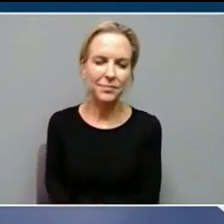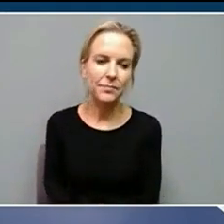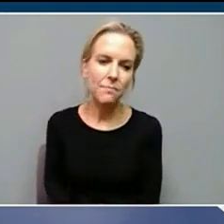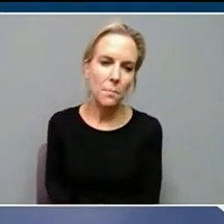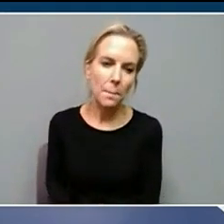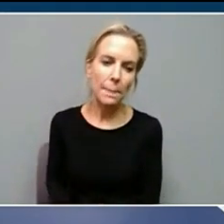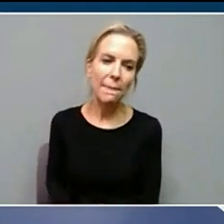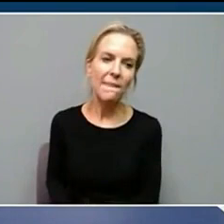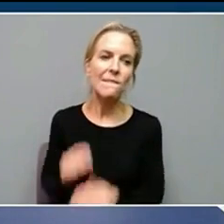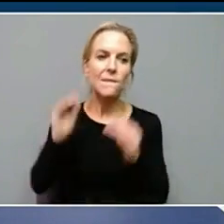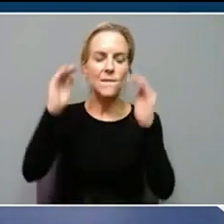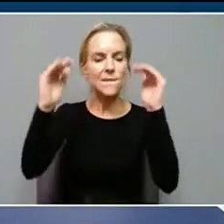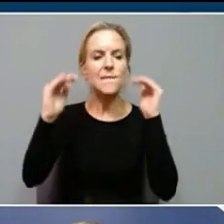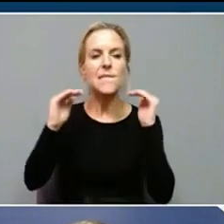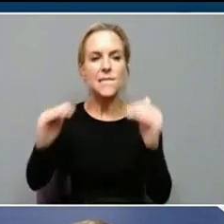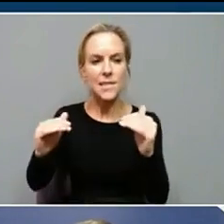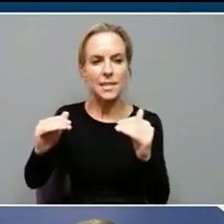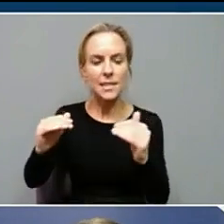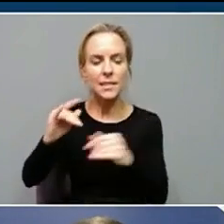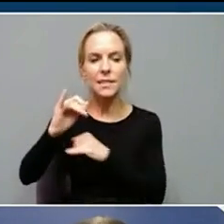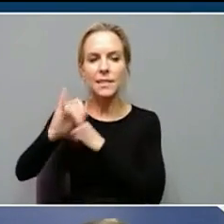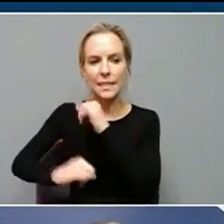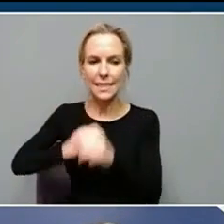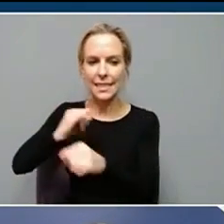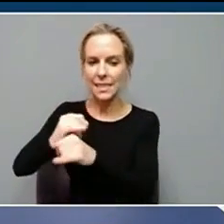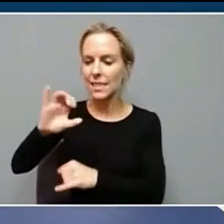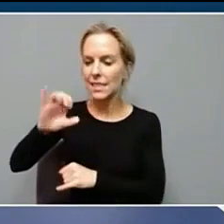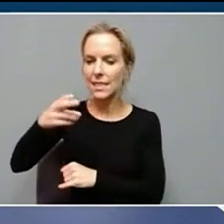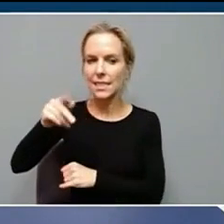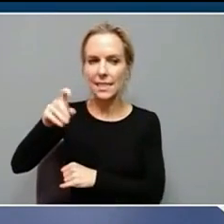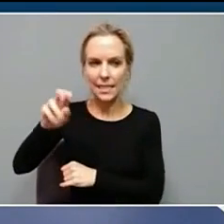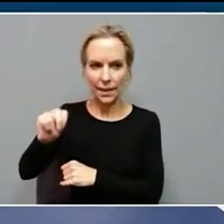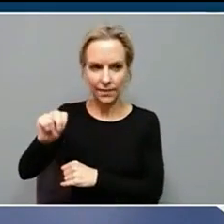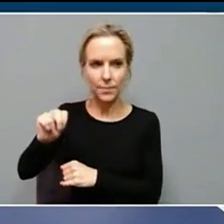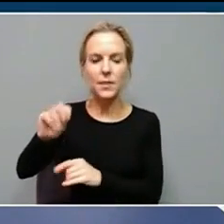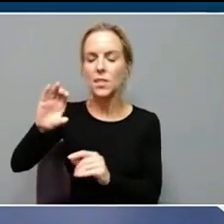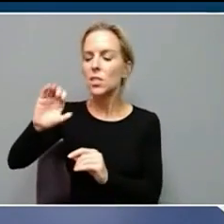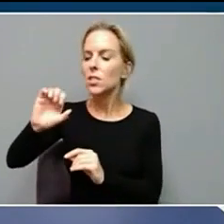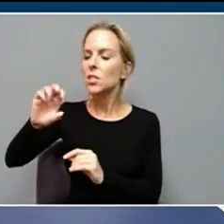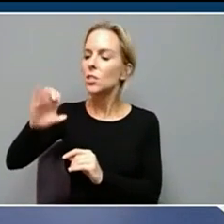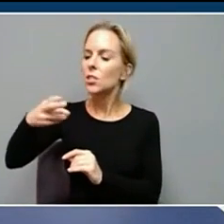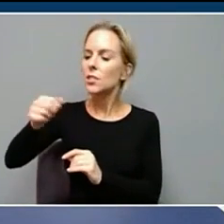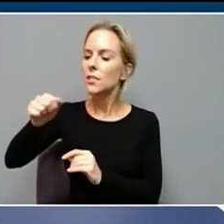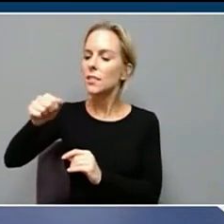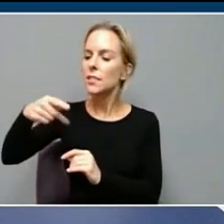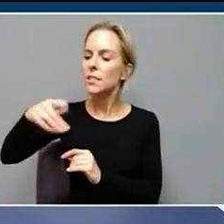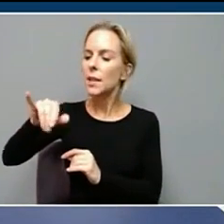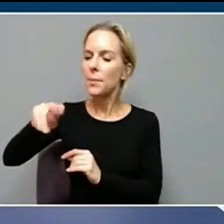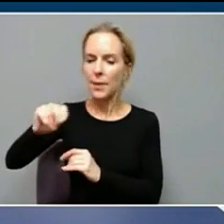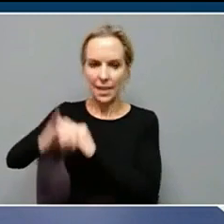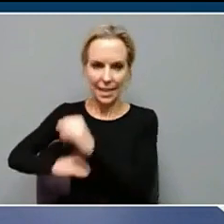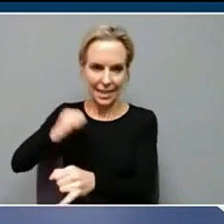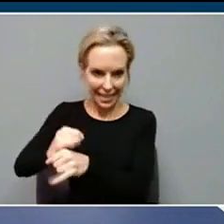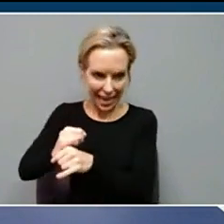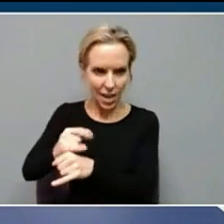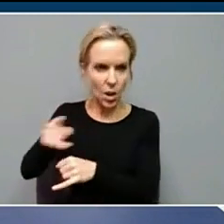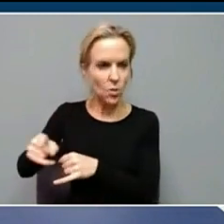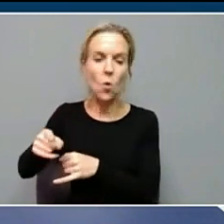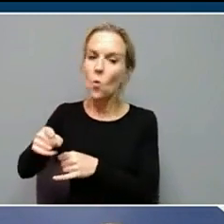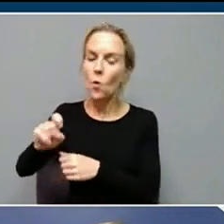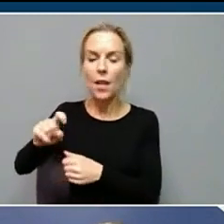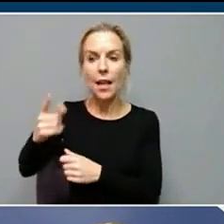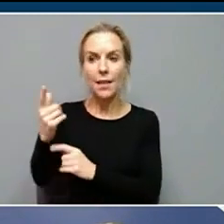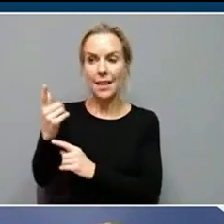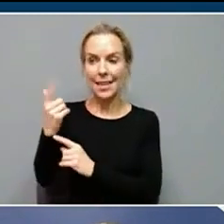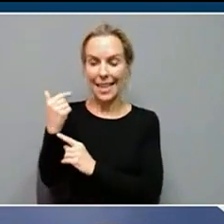Chapin International, company growing at an amazing pace here in Kentucky. Last September, we announced its first Kentucky facility in